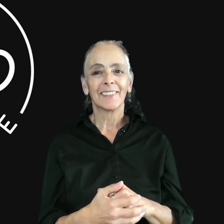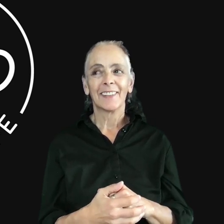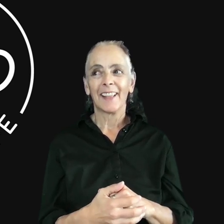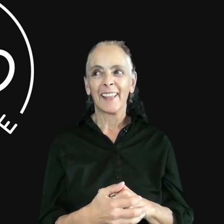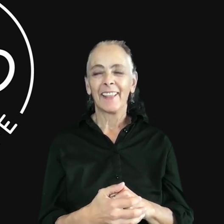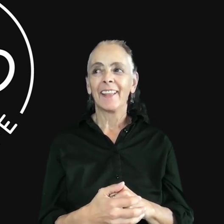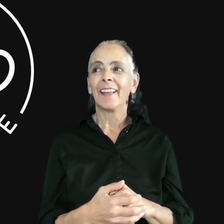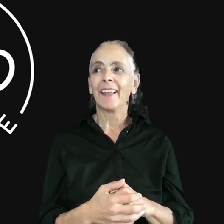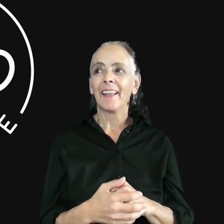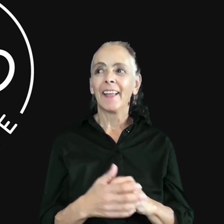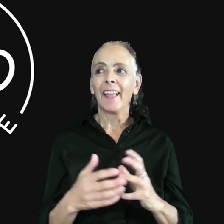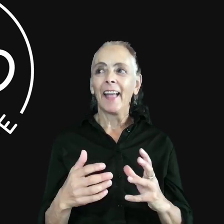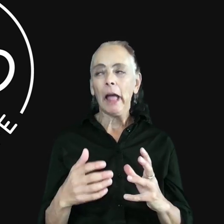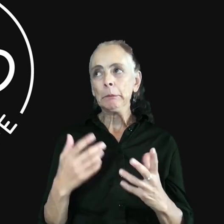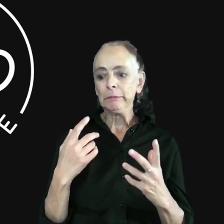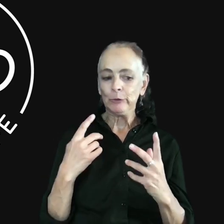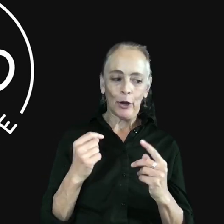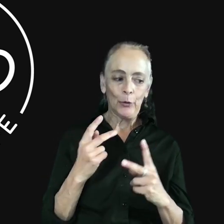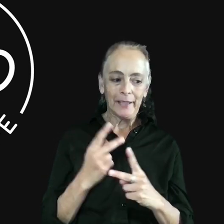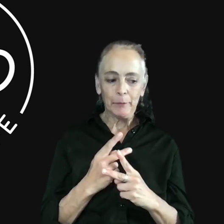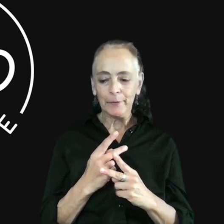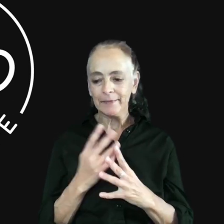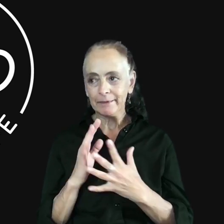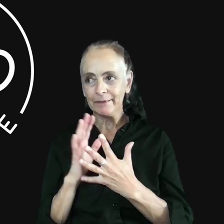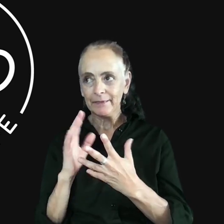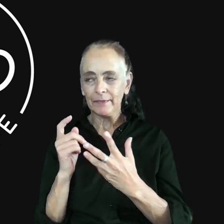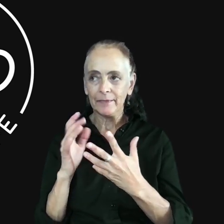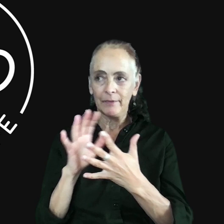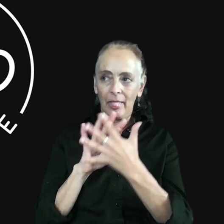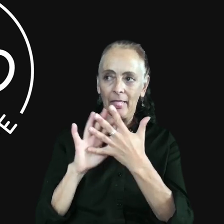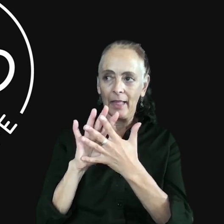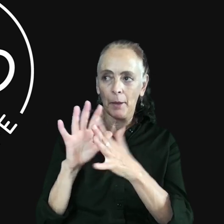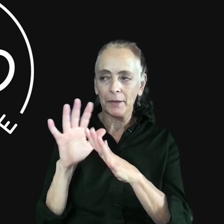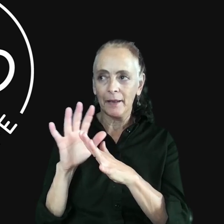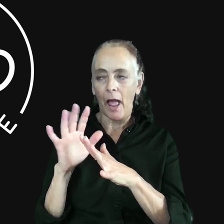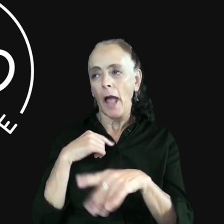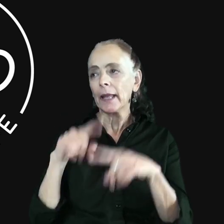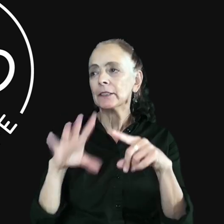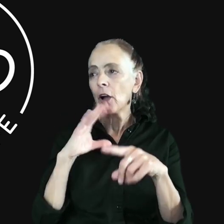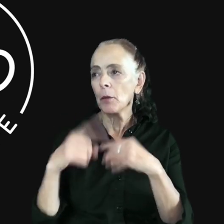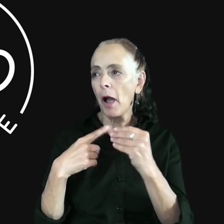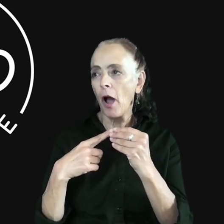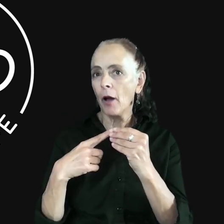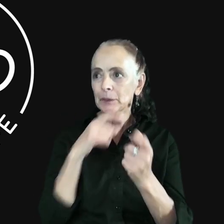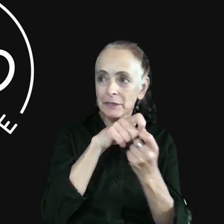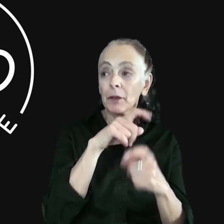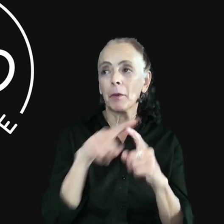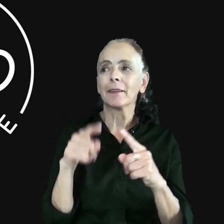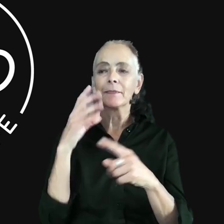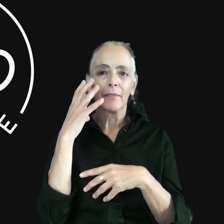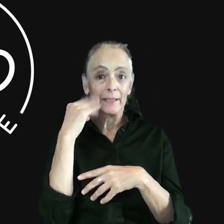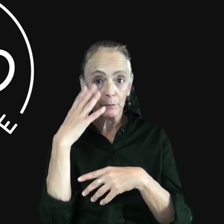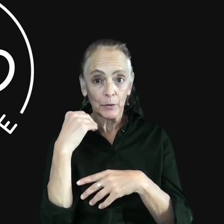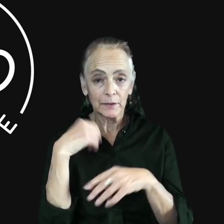mda as much as possible like yes yeah you know that's one that i cannot talk about but yeah you can talk about the experience because that's a very good example i